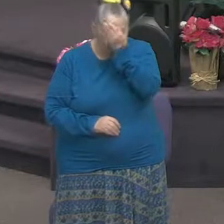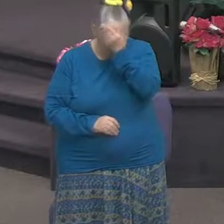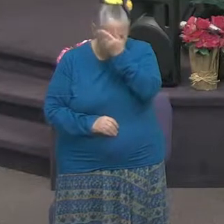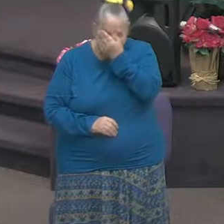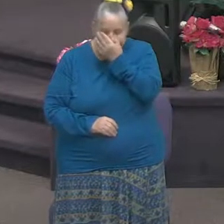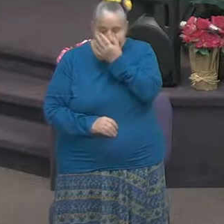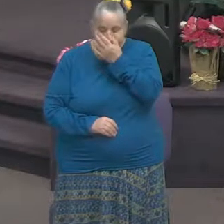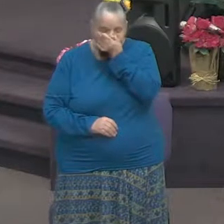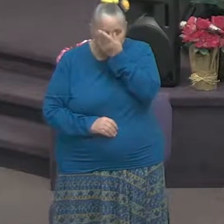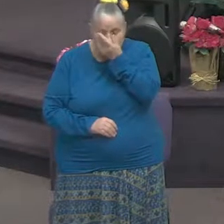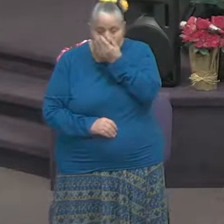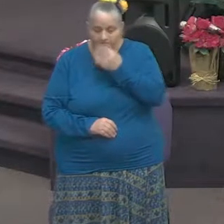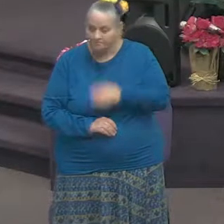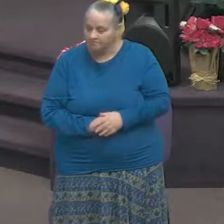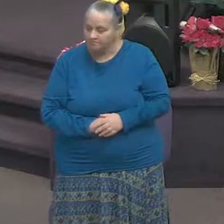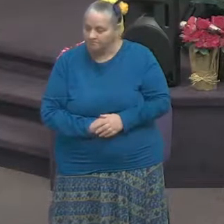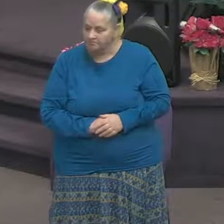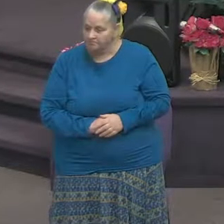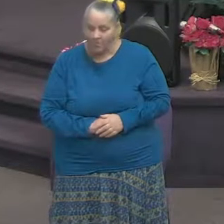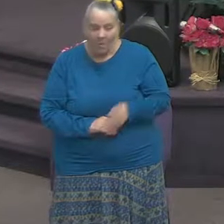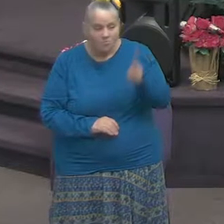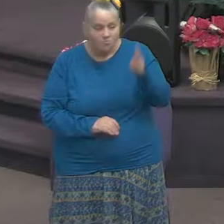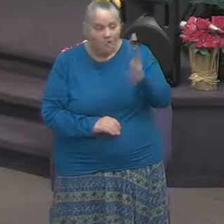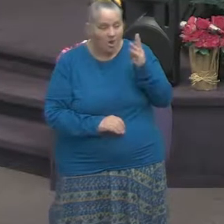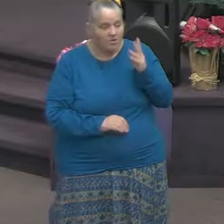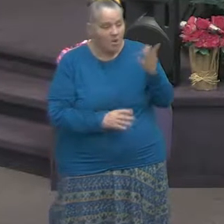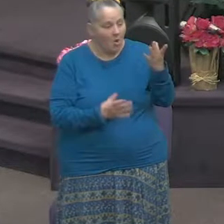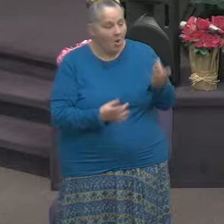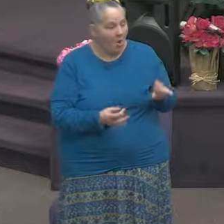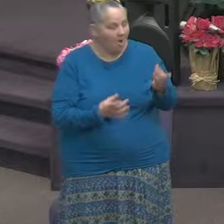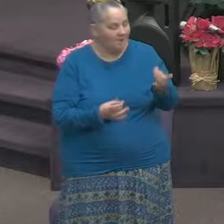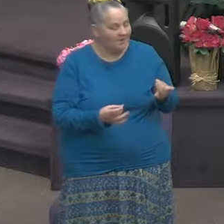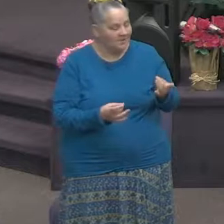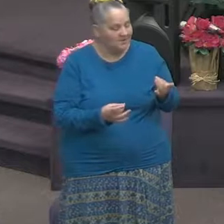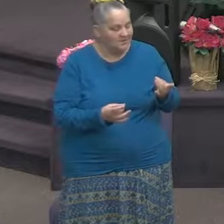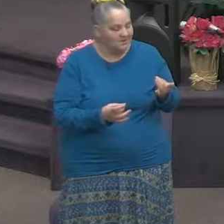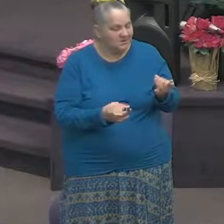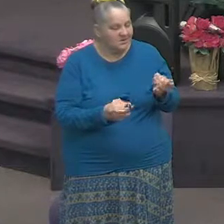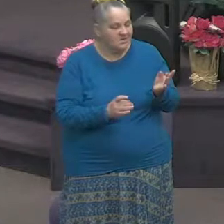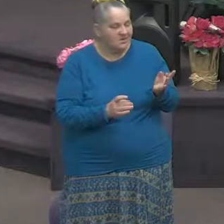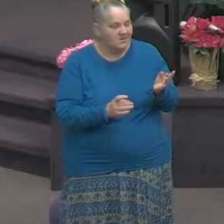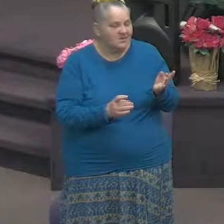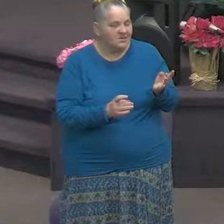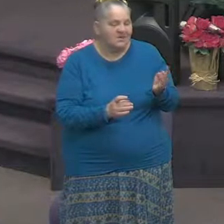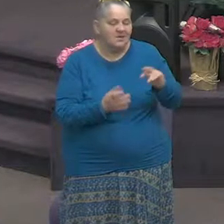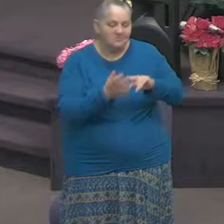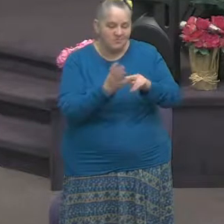For wine or for oil to be produced, it takes crushing.